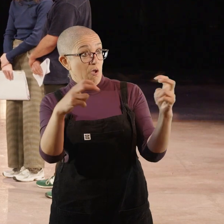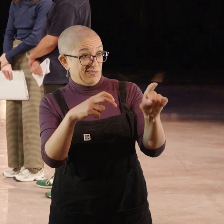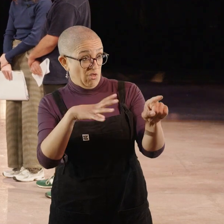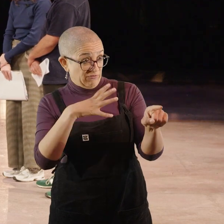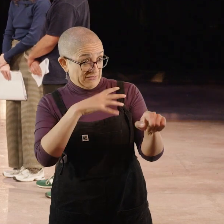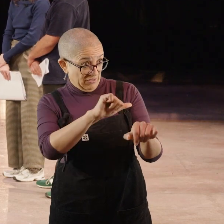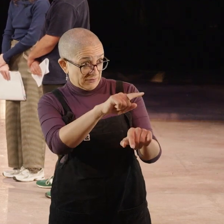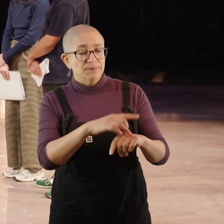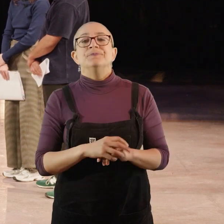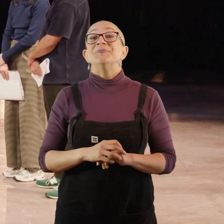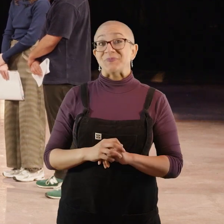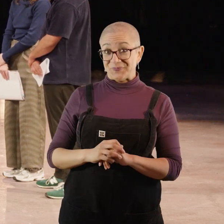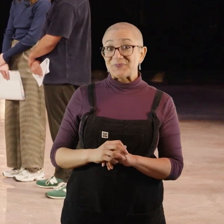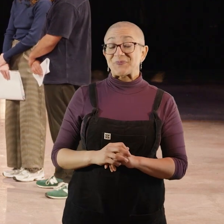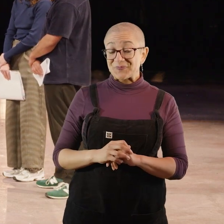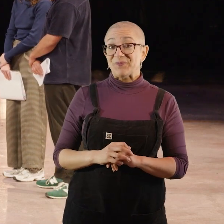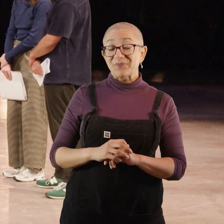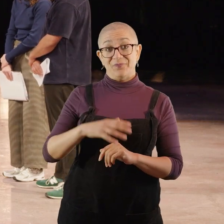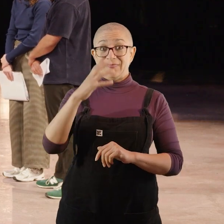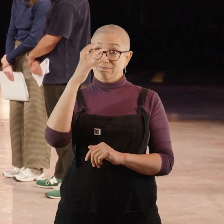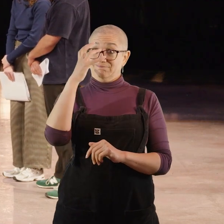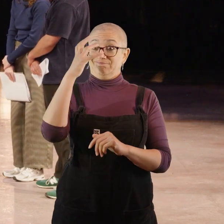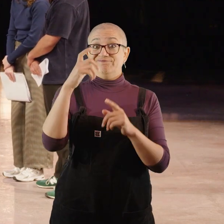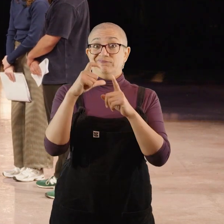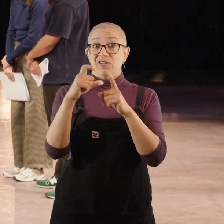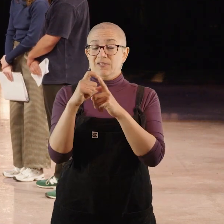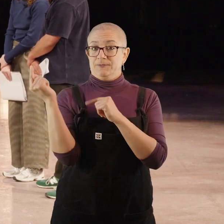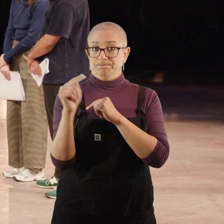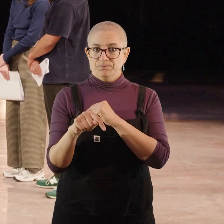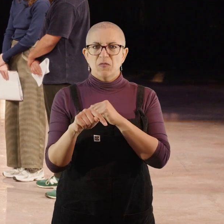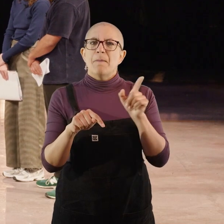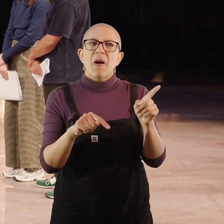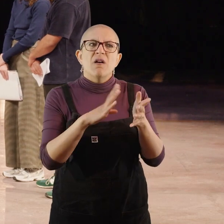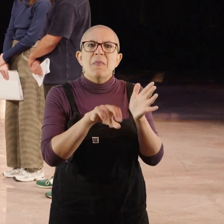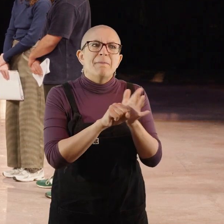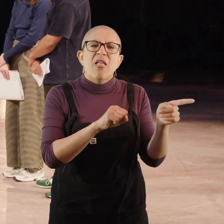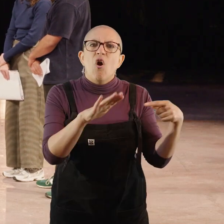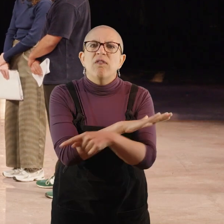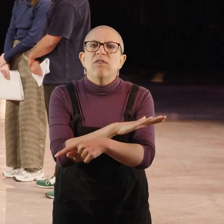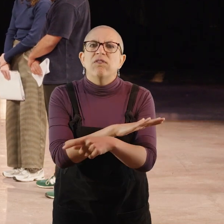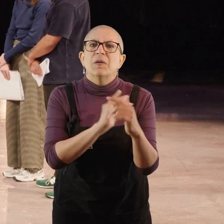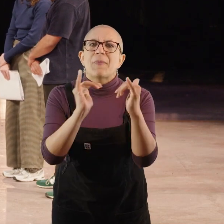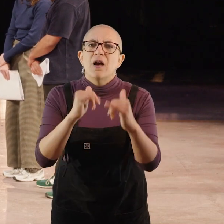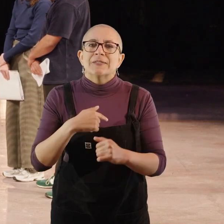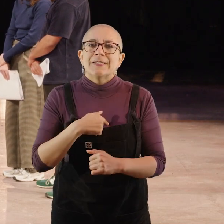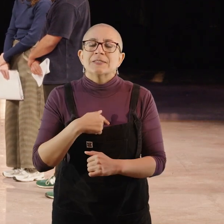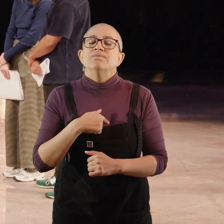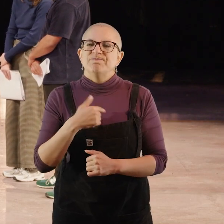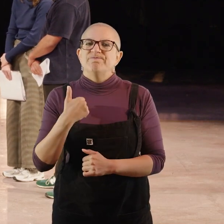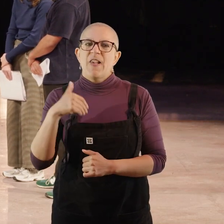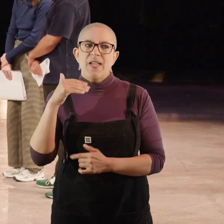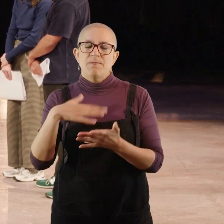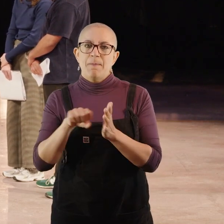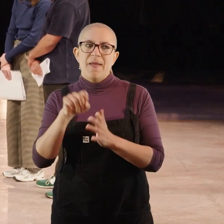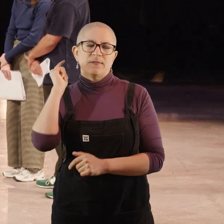our castle. Yeah. And he's just excused himself from dinner, and she knows that he's having doubts about